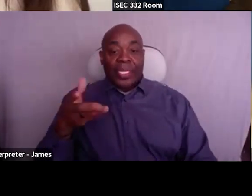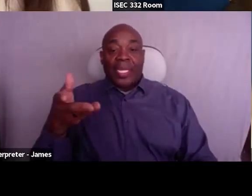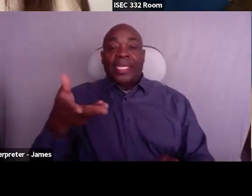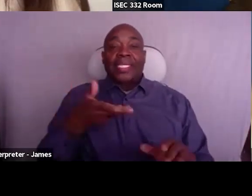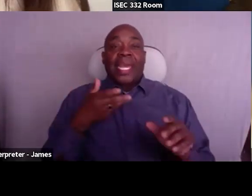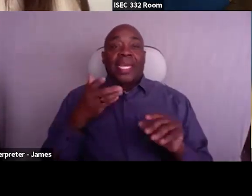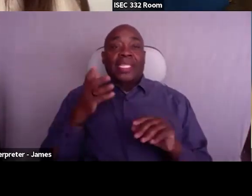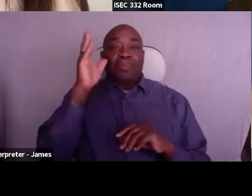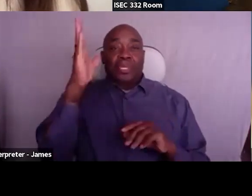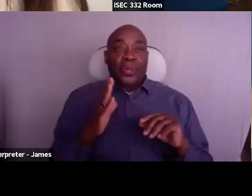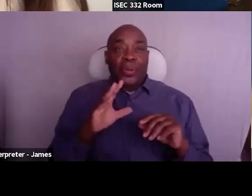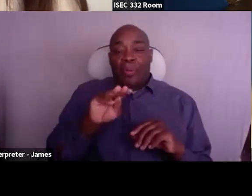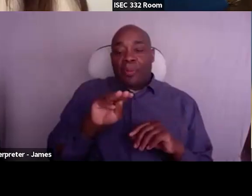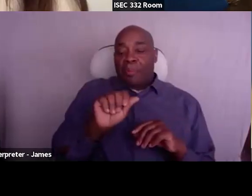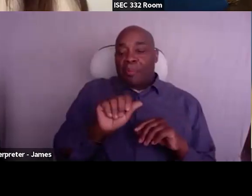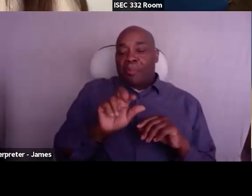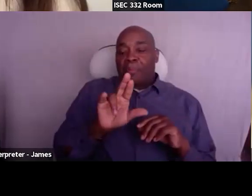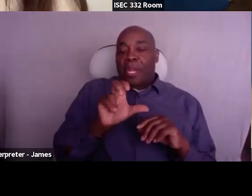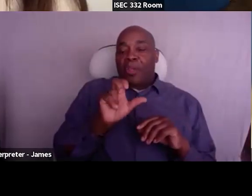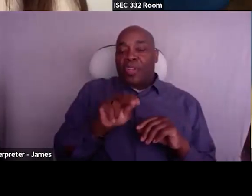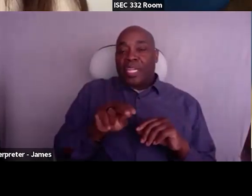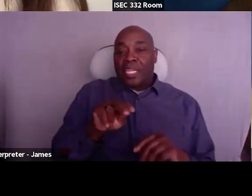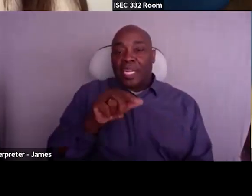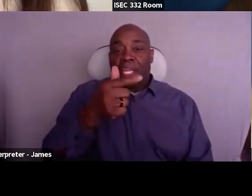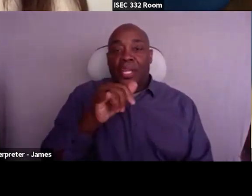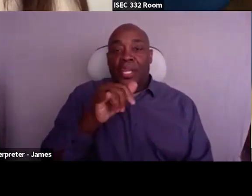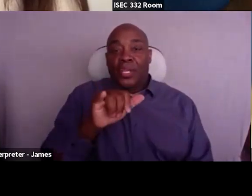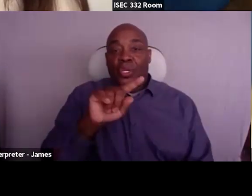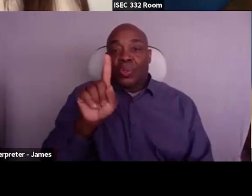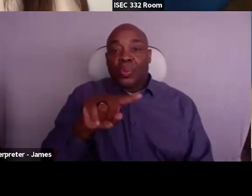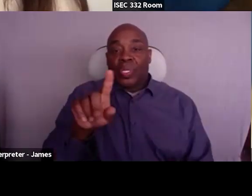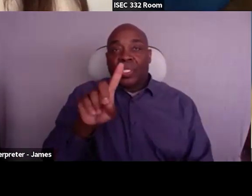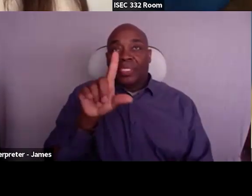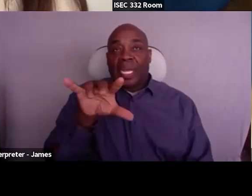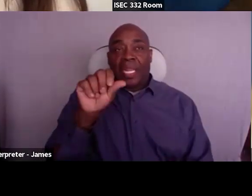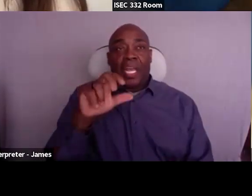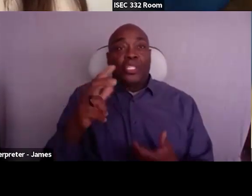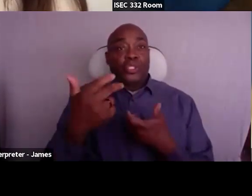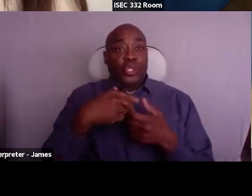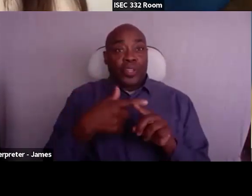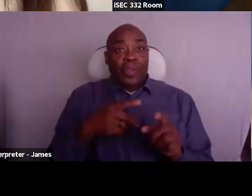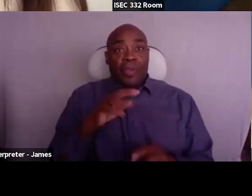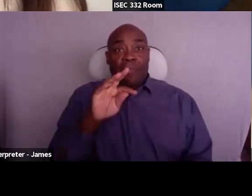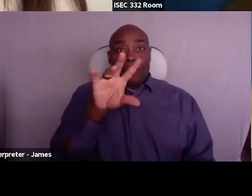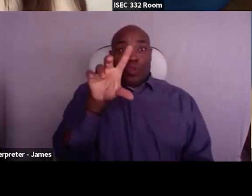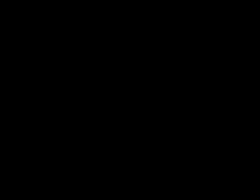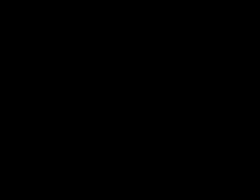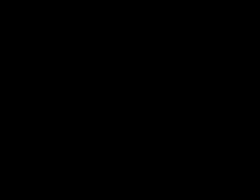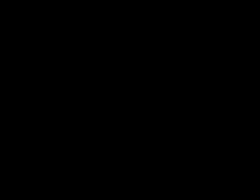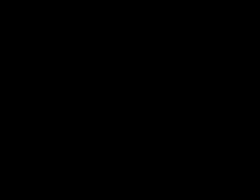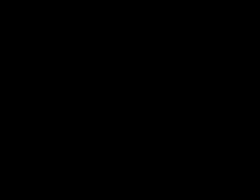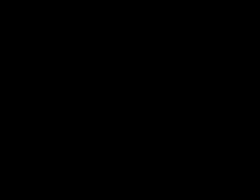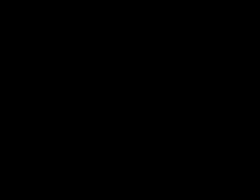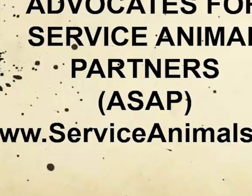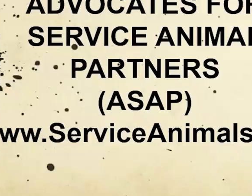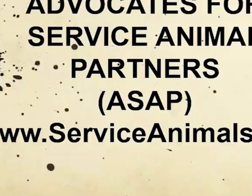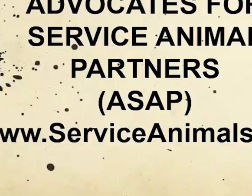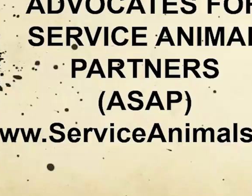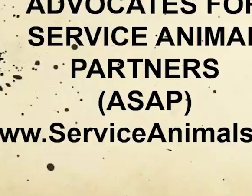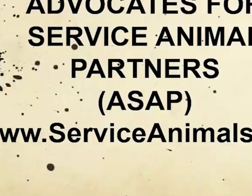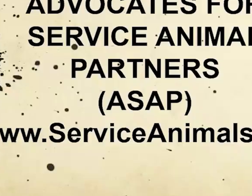is Marion Gwizdala. He is joining us from Florida. He is the founder, CEO, and